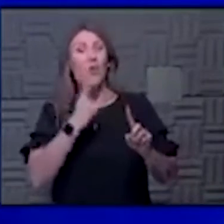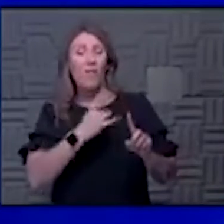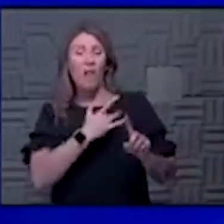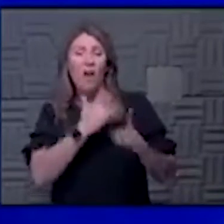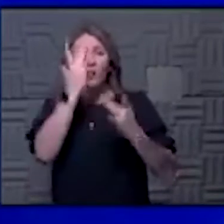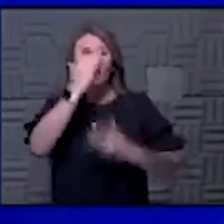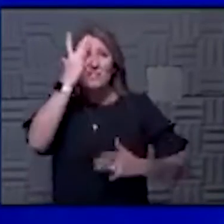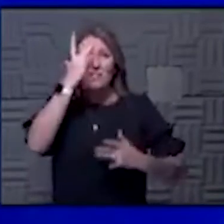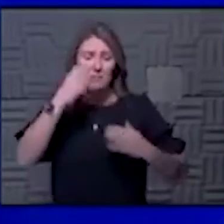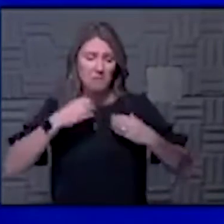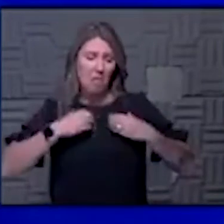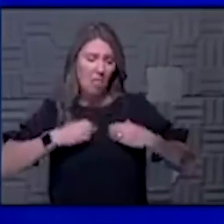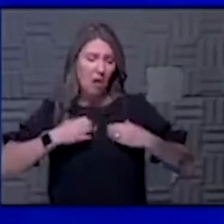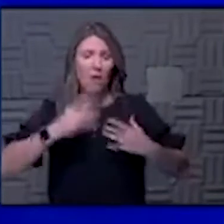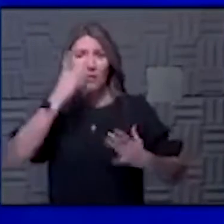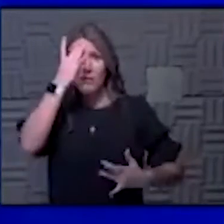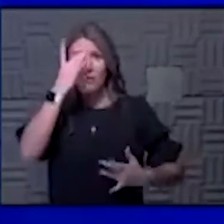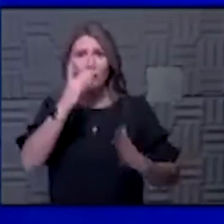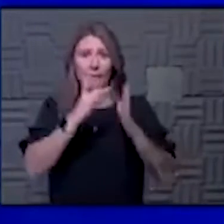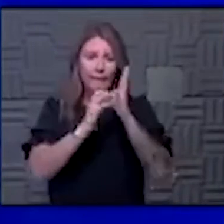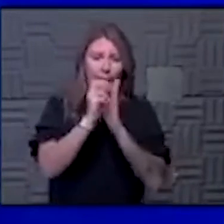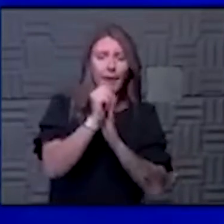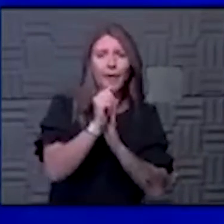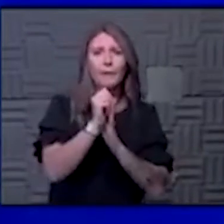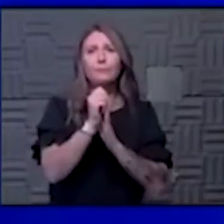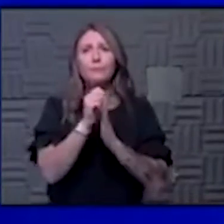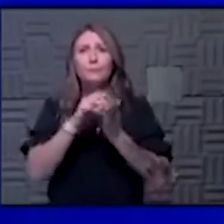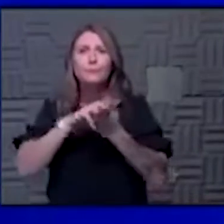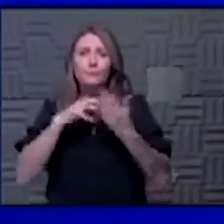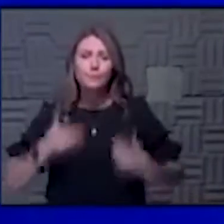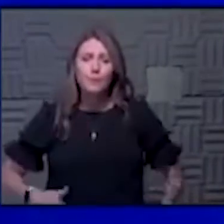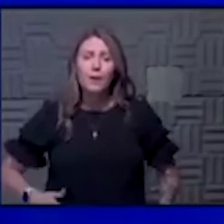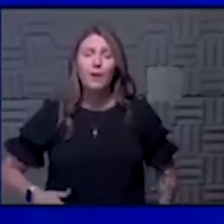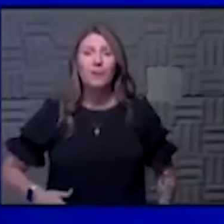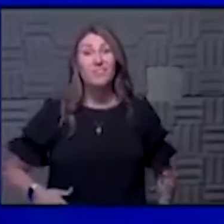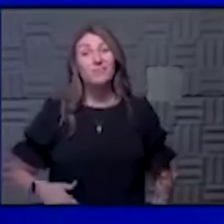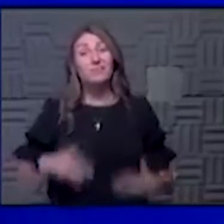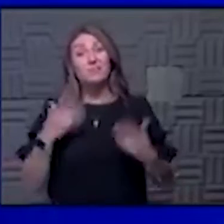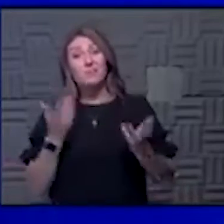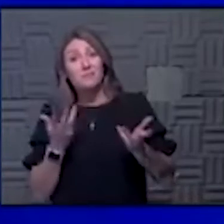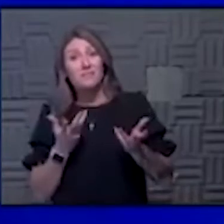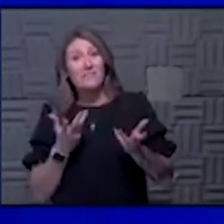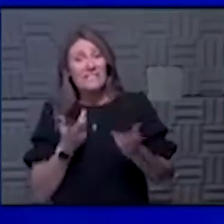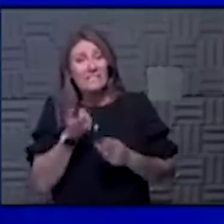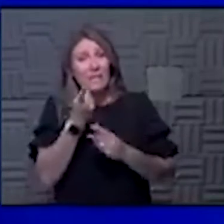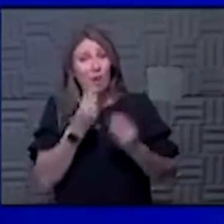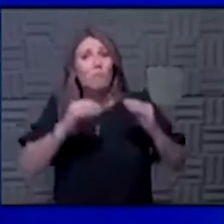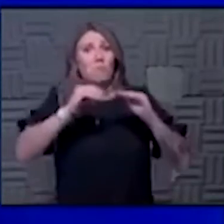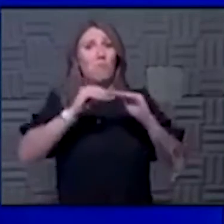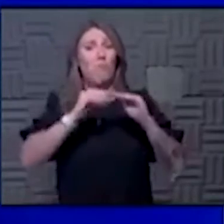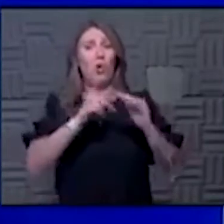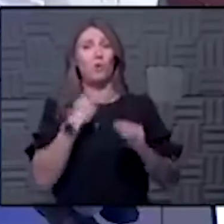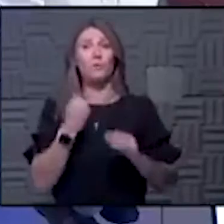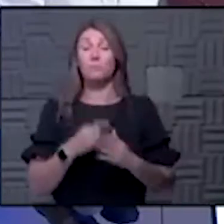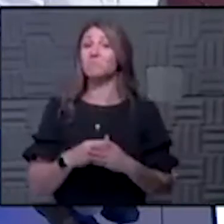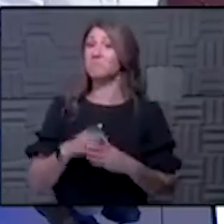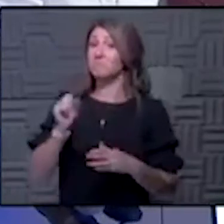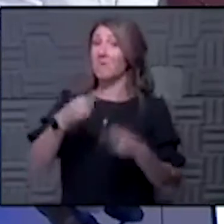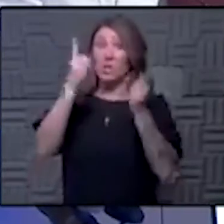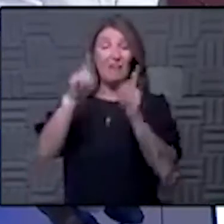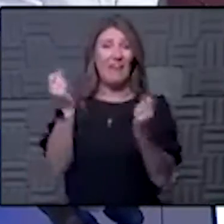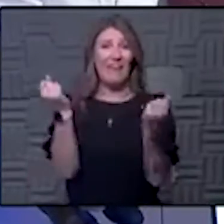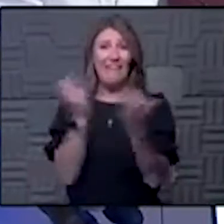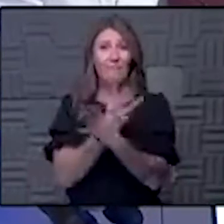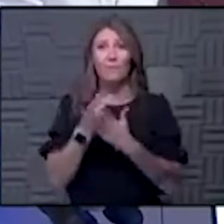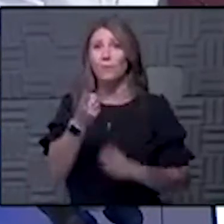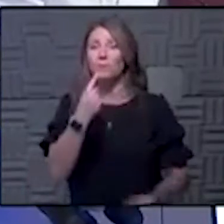or lung disease or cancer or things like that, then I think it's a little riskier, Hawk. Yeah, no, I agree with everything you said.